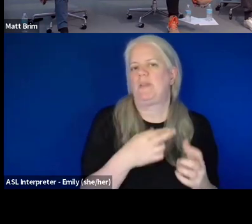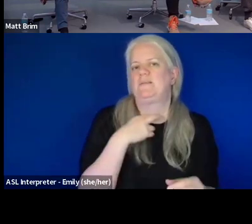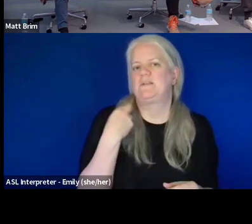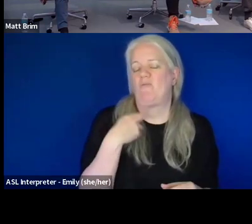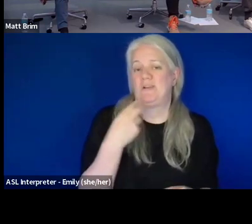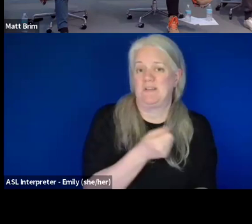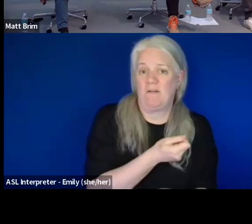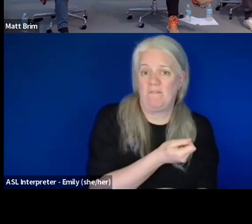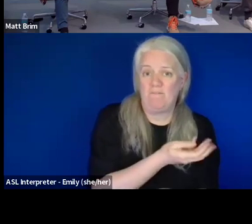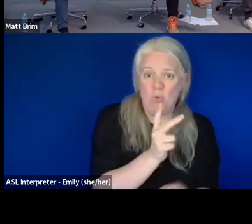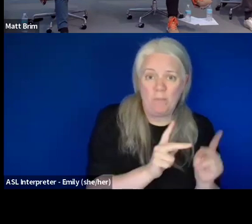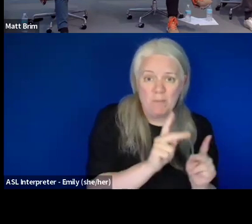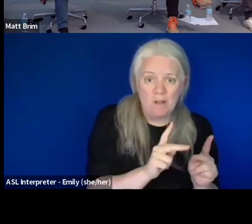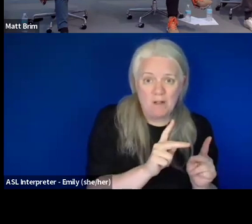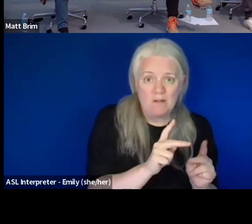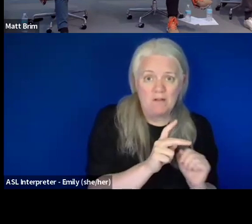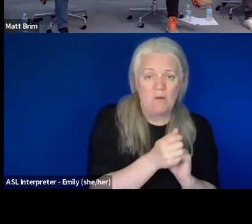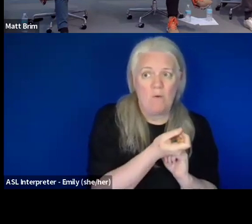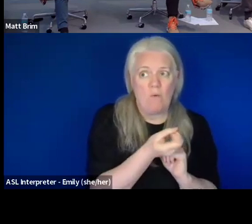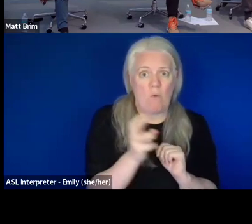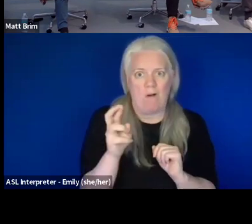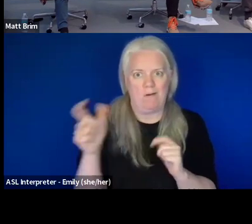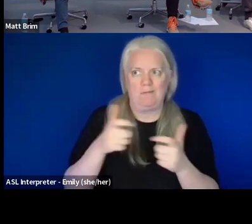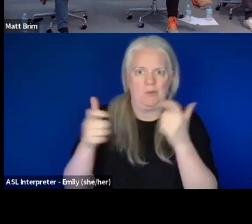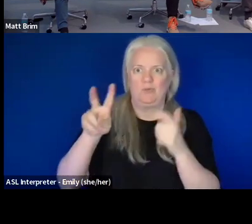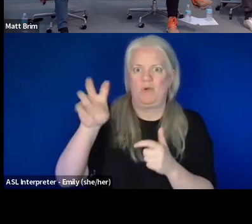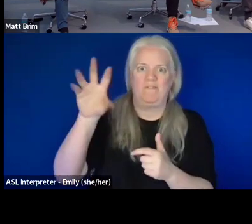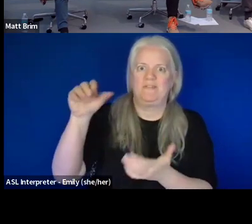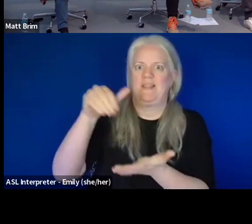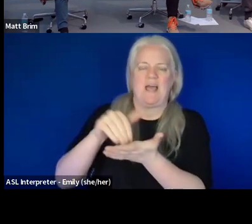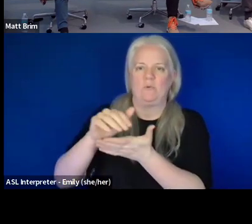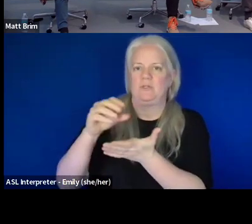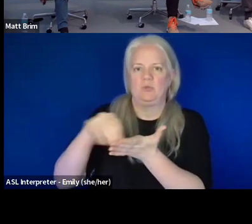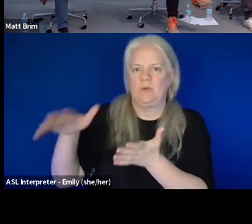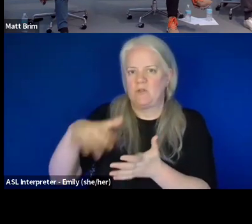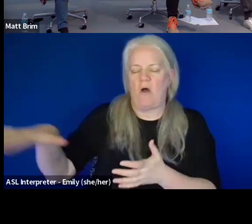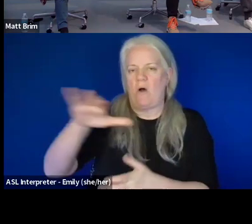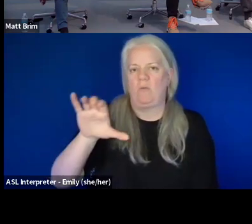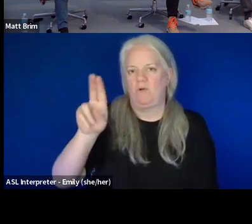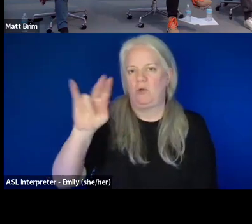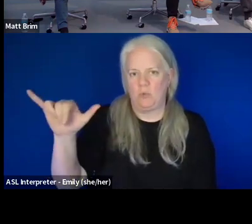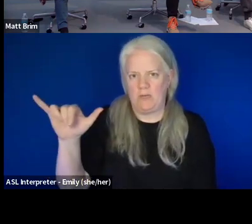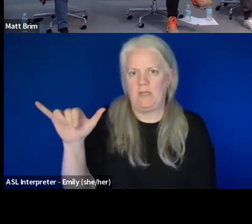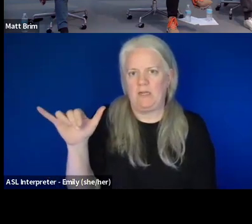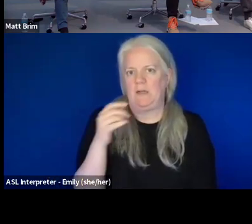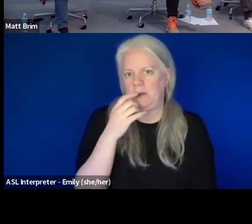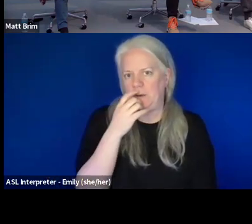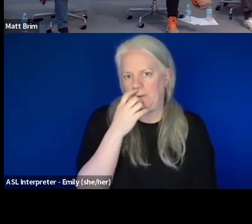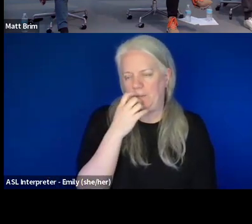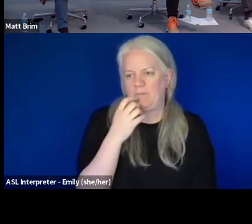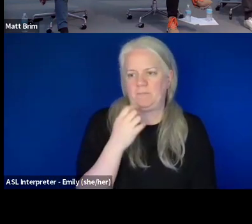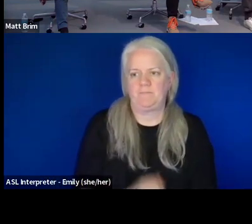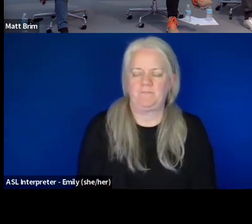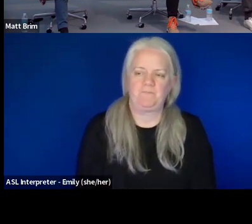like students of CUNY? So that's trying to see, again, it's a part